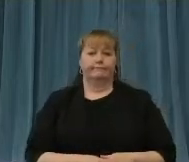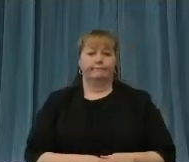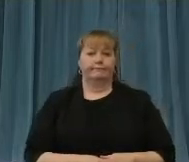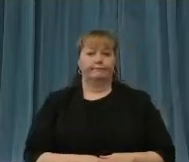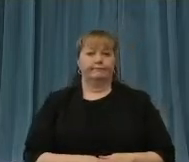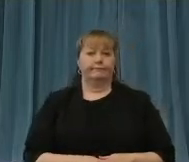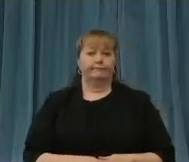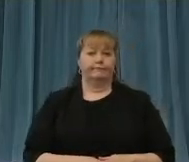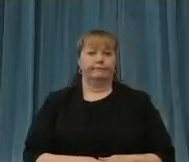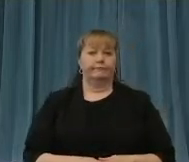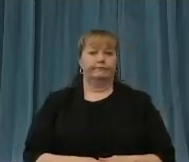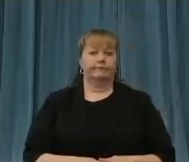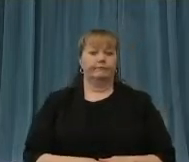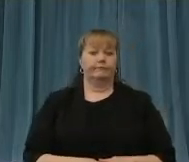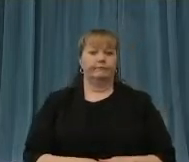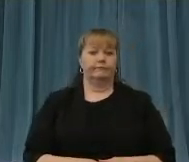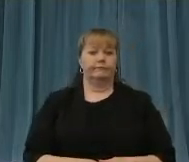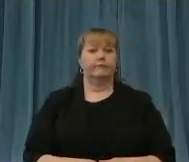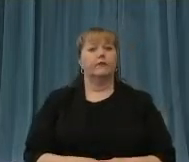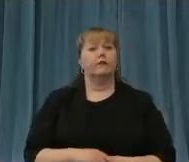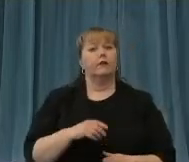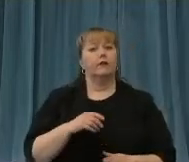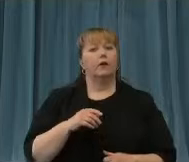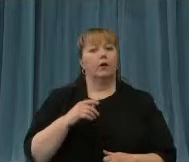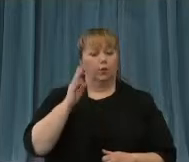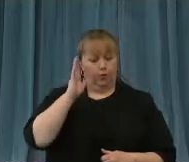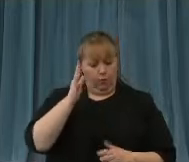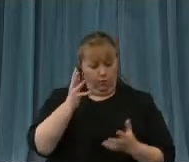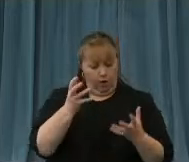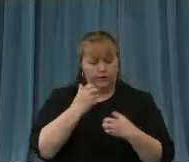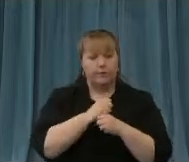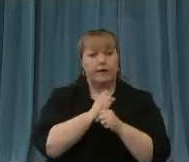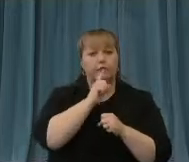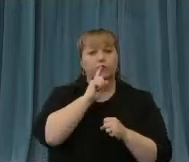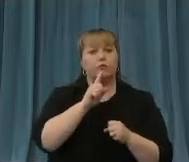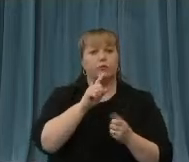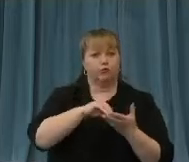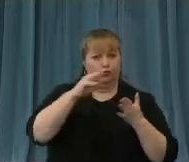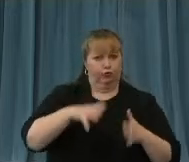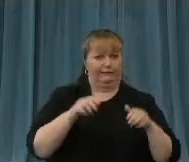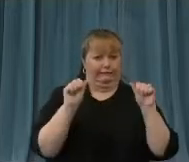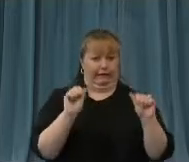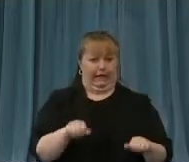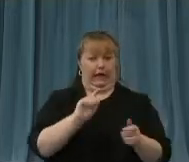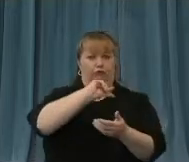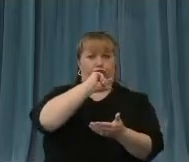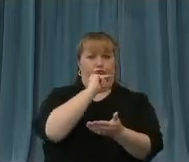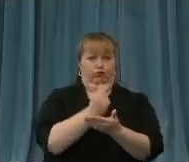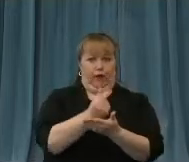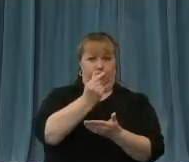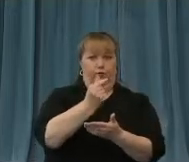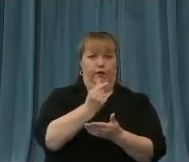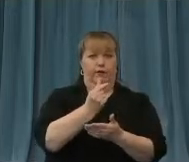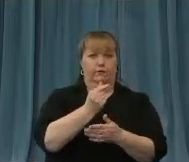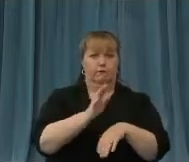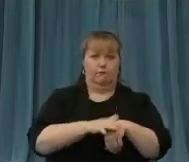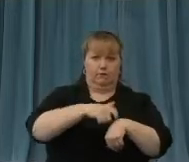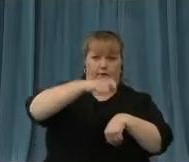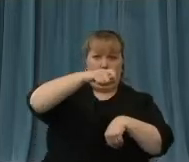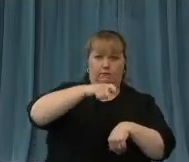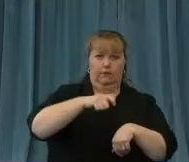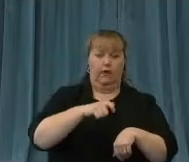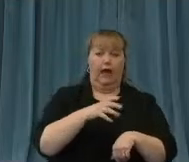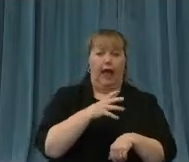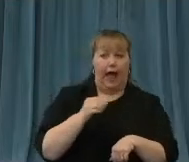to ensure that students will be able to graduate on time, and we trust our local leaders to find creative ways